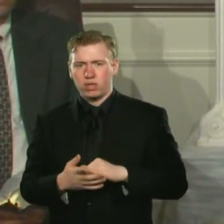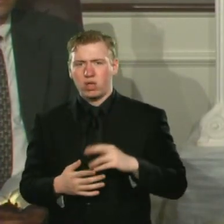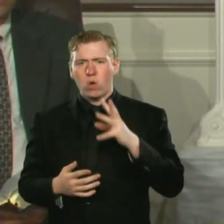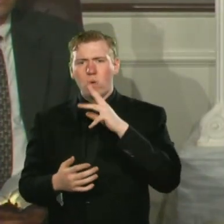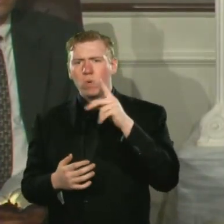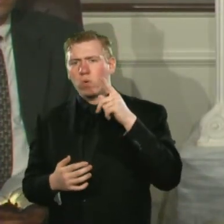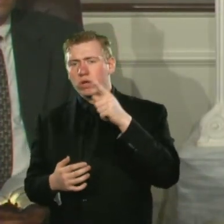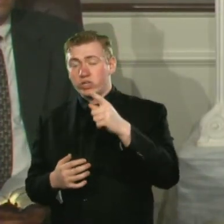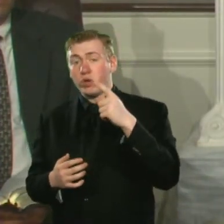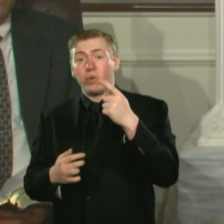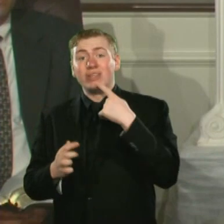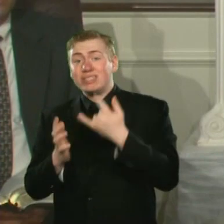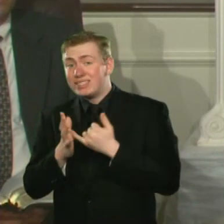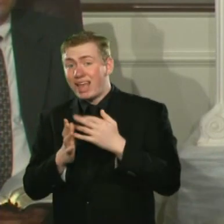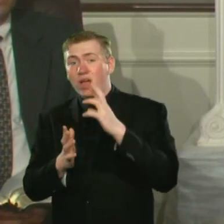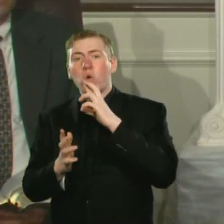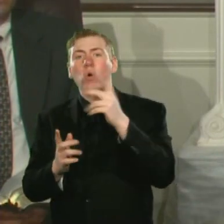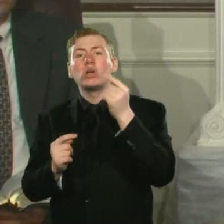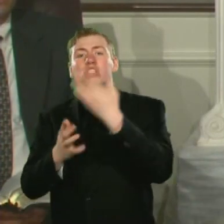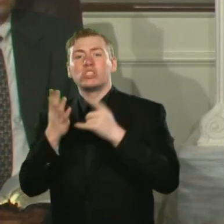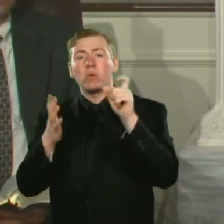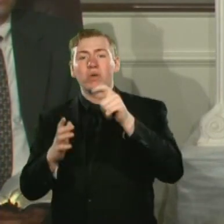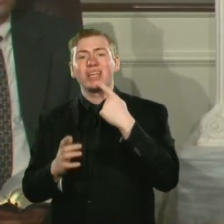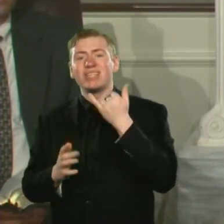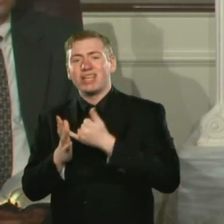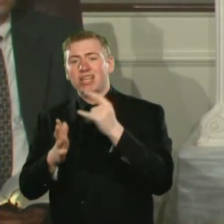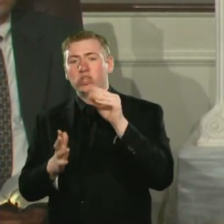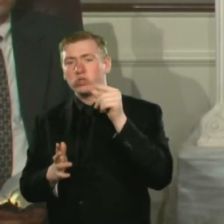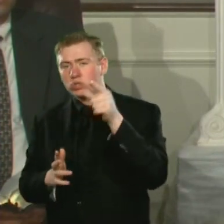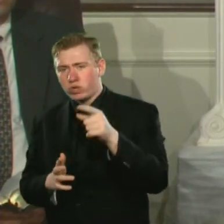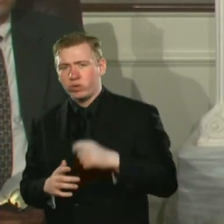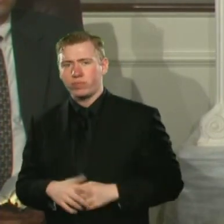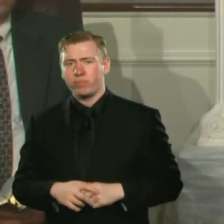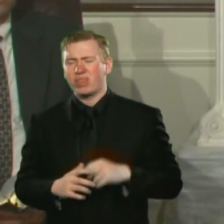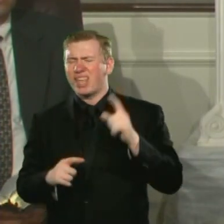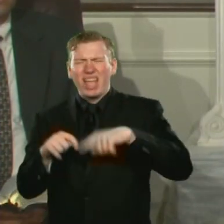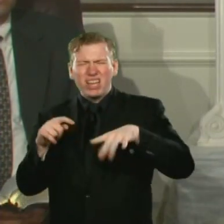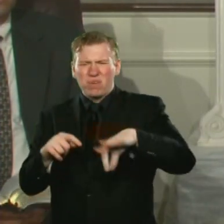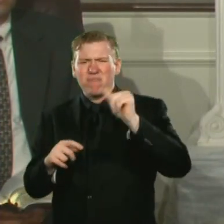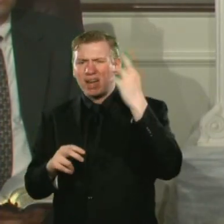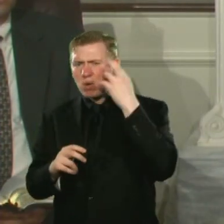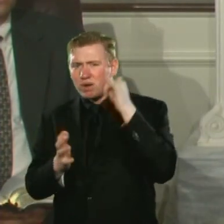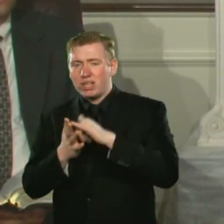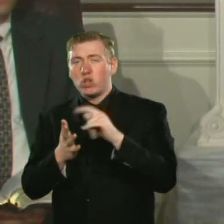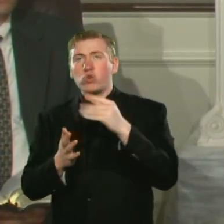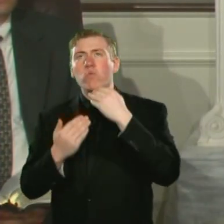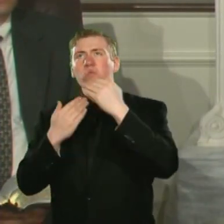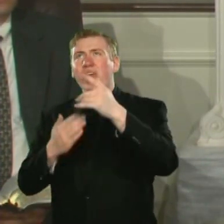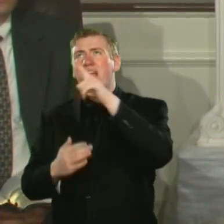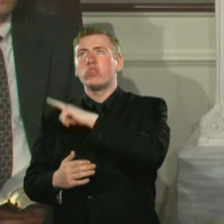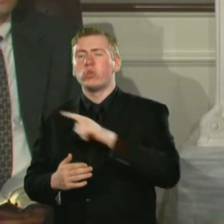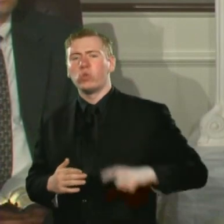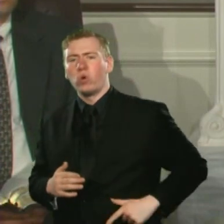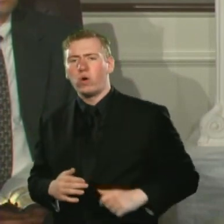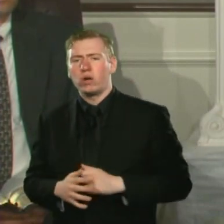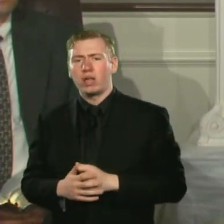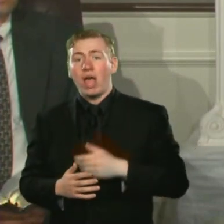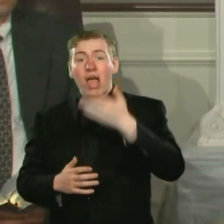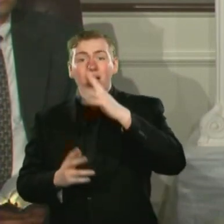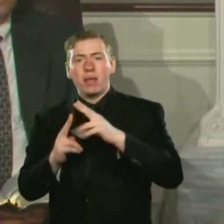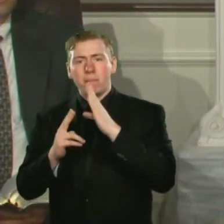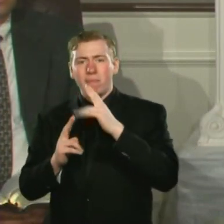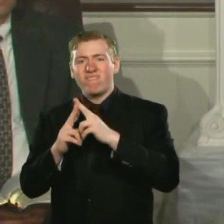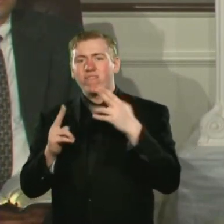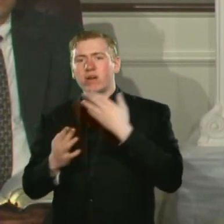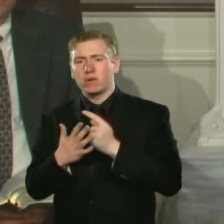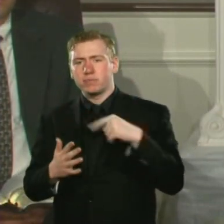who would say that or someone that has to say that to you? Oh, can't you find some reason to thank the Lord? Dear friend, God has been very good to